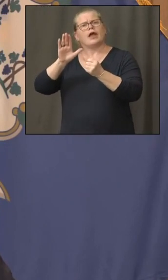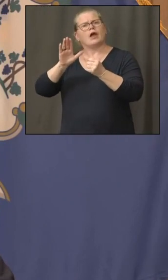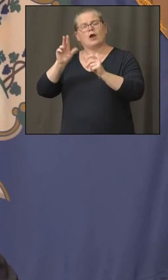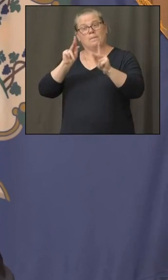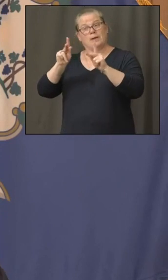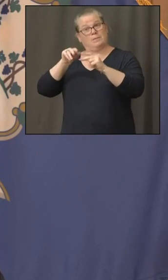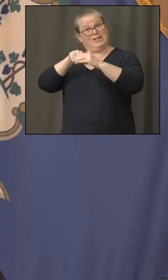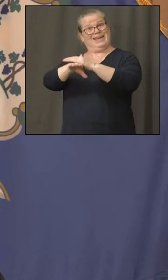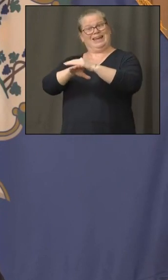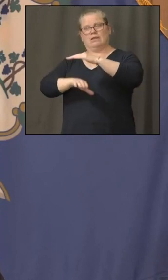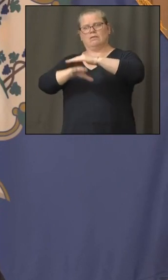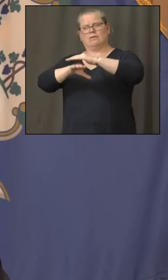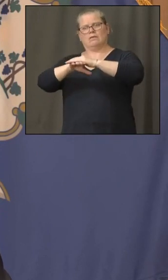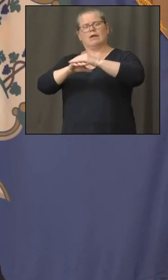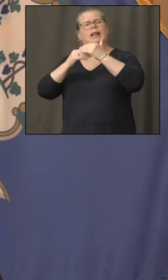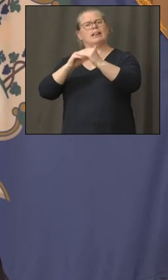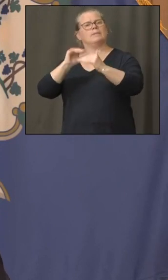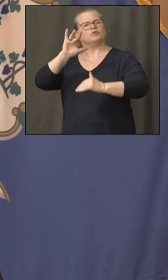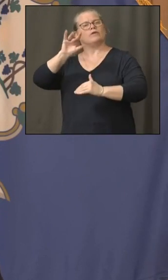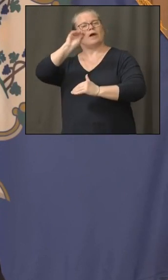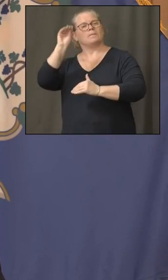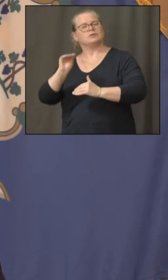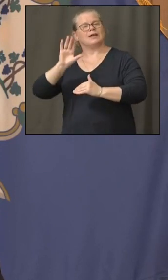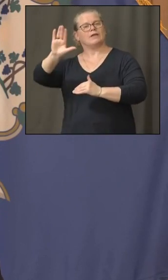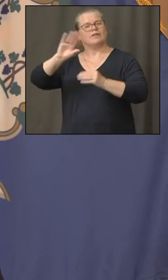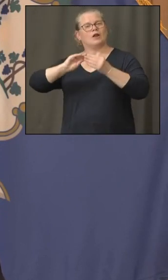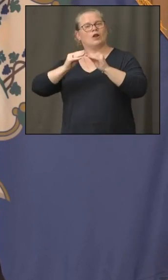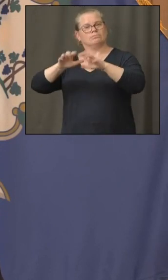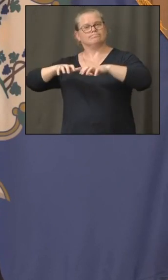get back and let the Speedway get going again.